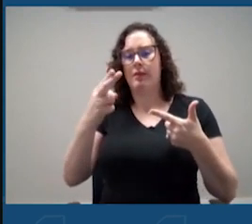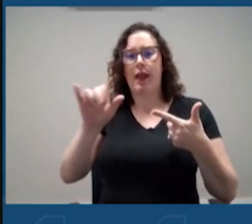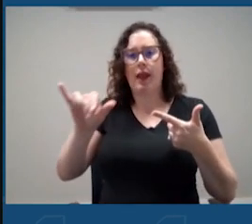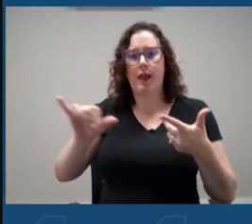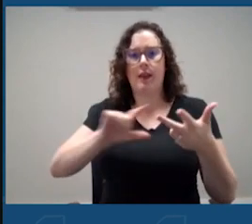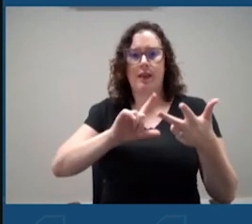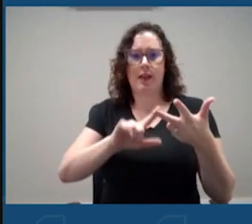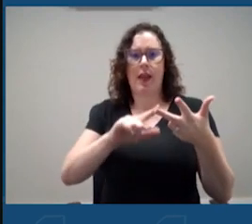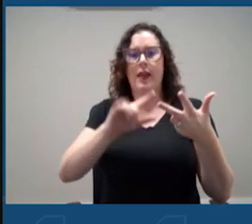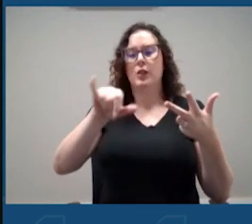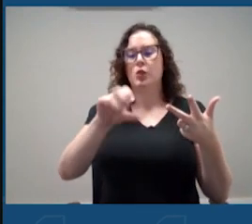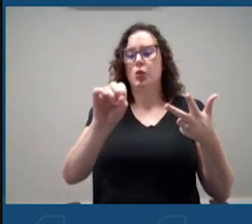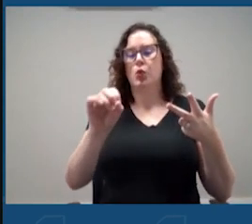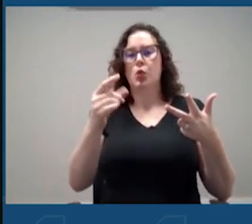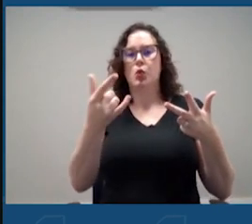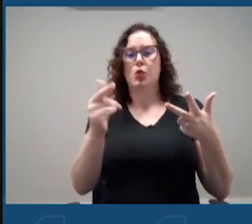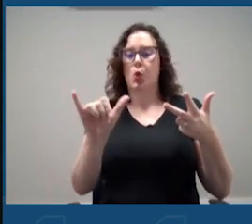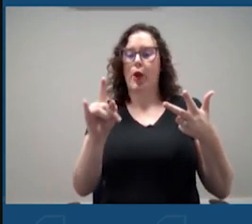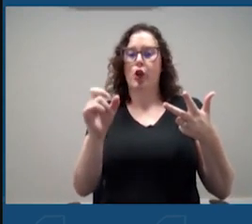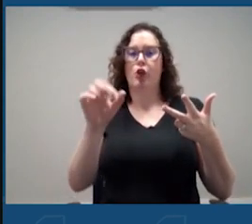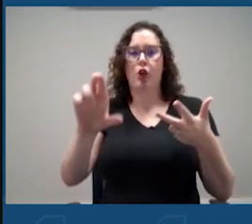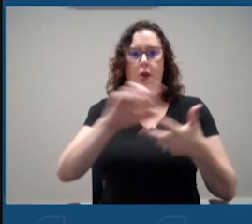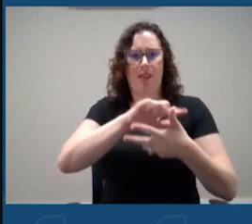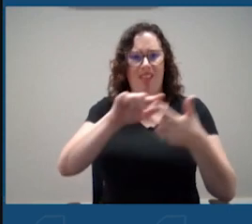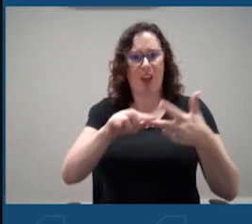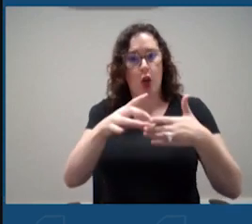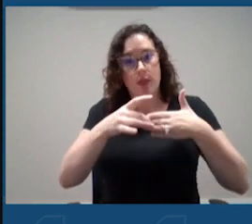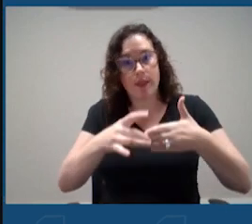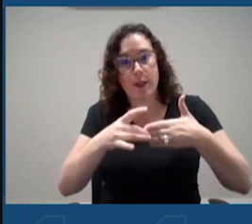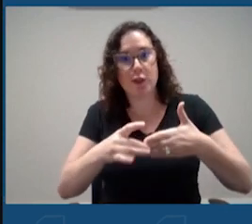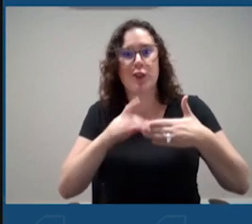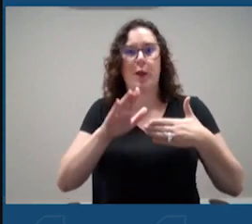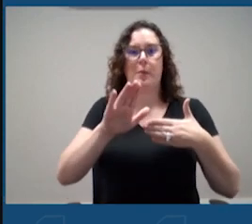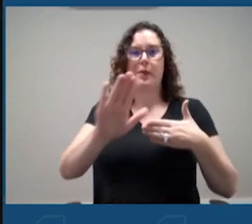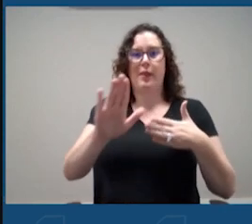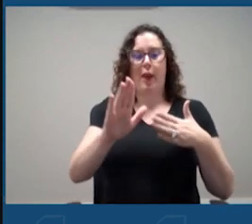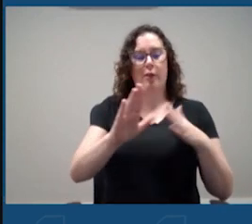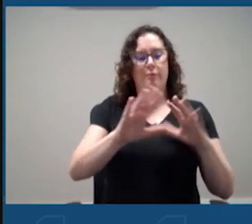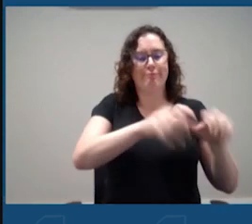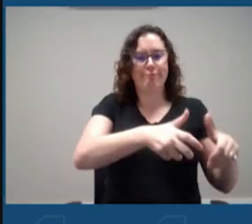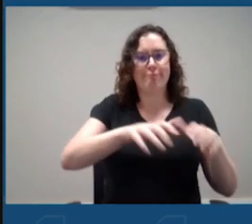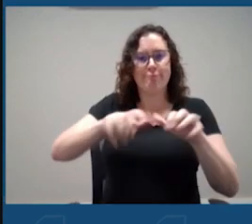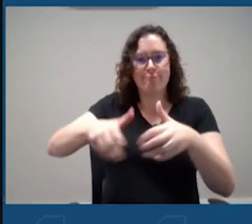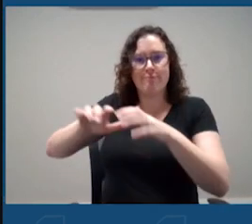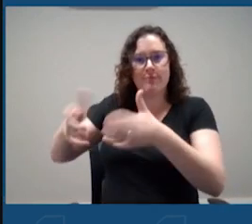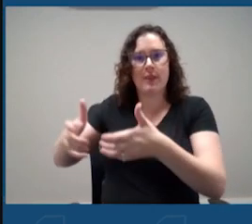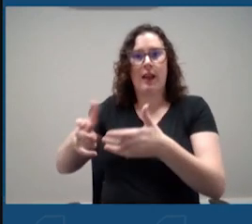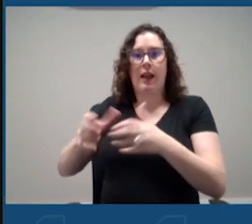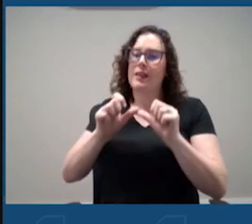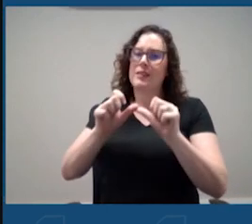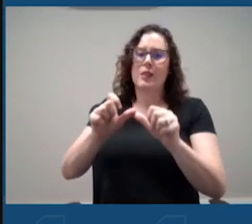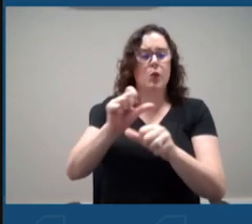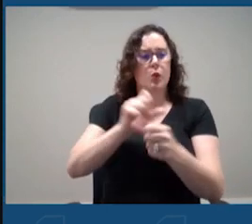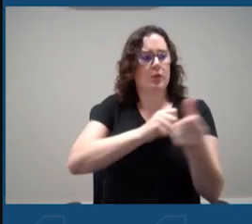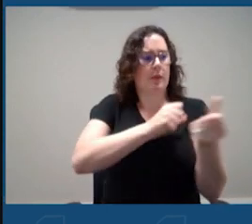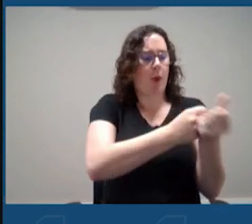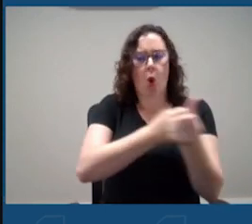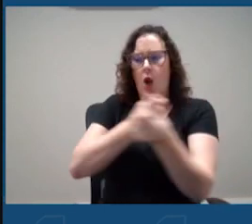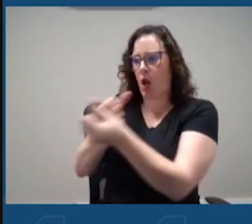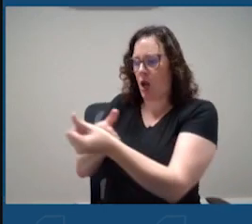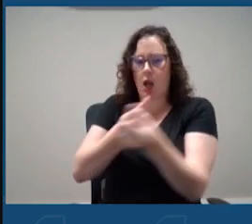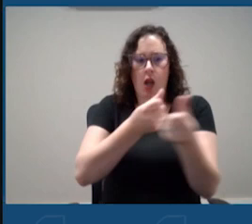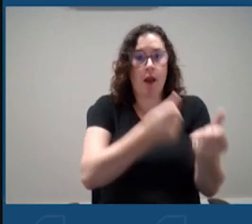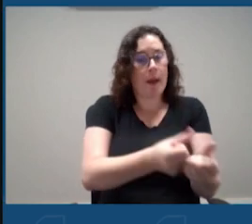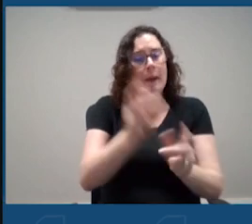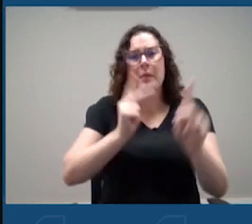their intrepid leadership in their houses and for continuing to be supportive of each other, because people don't recognize how hard it